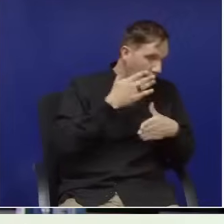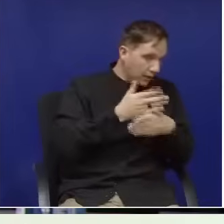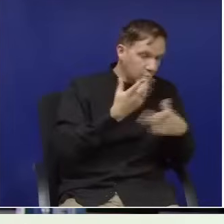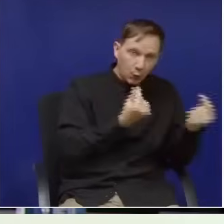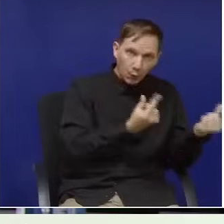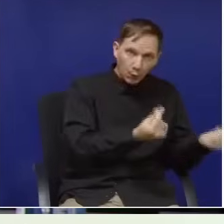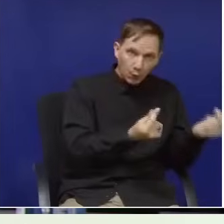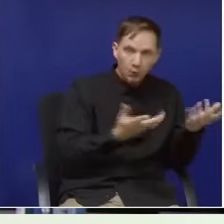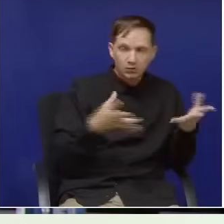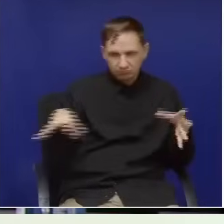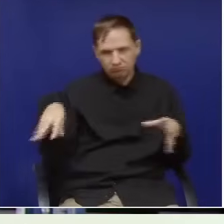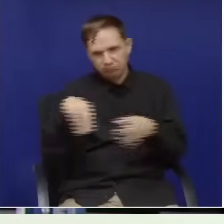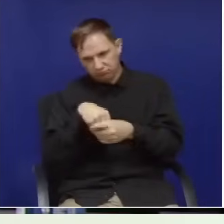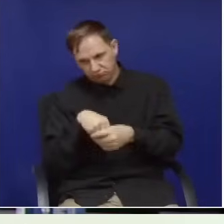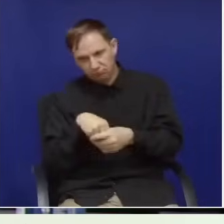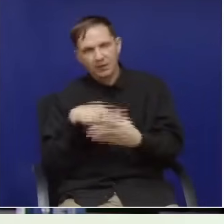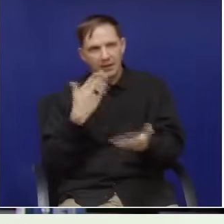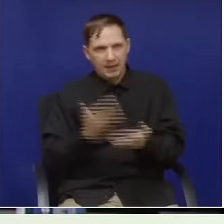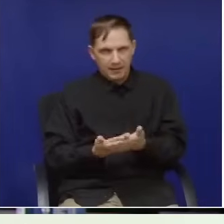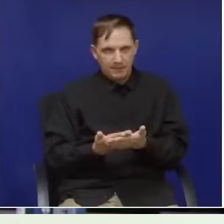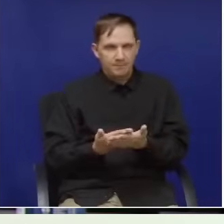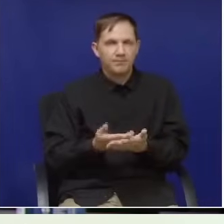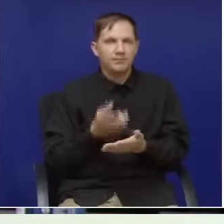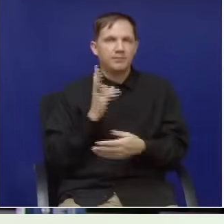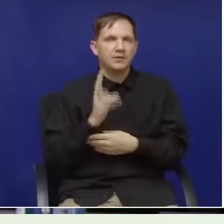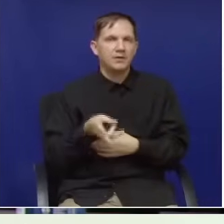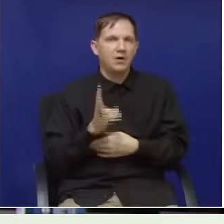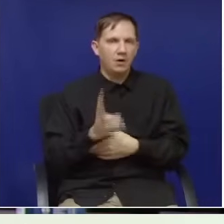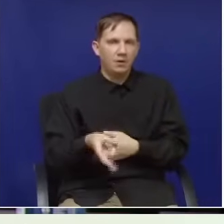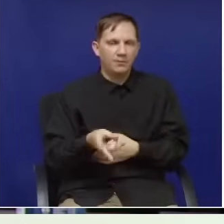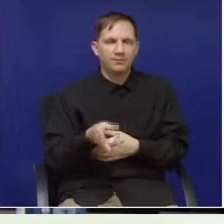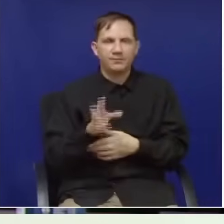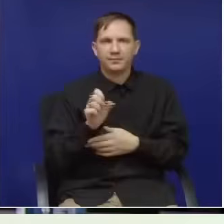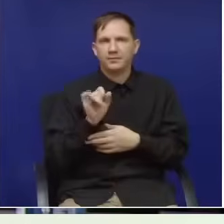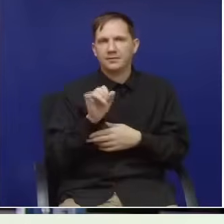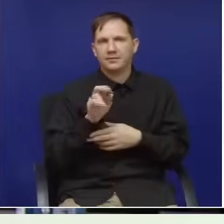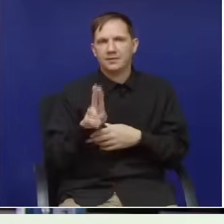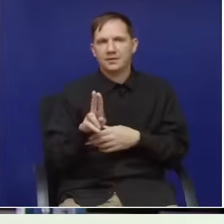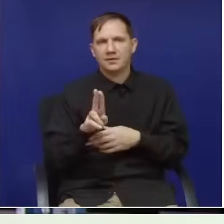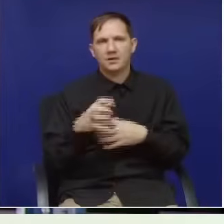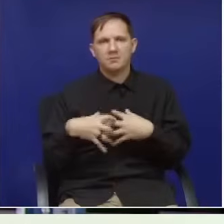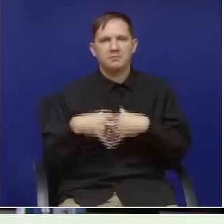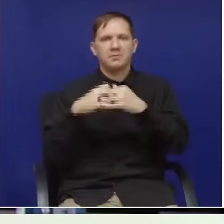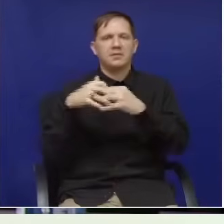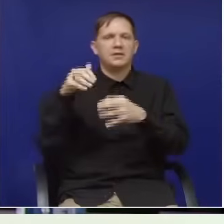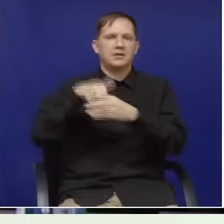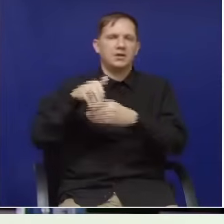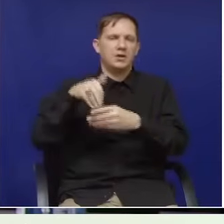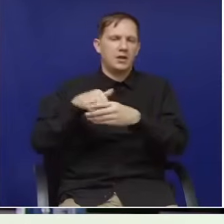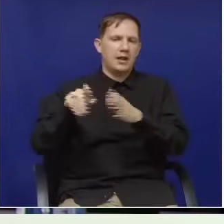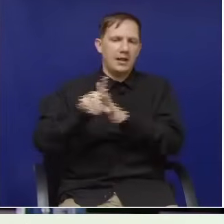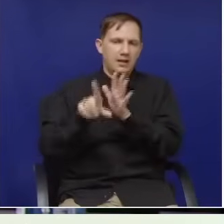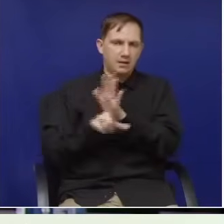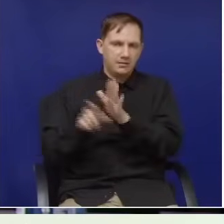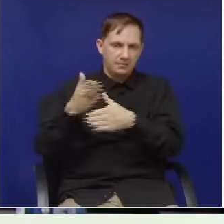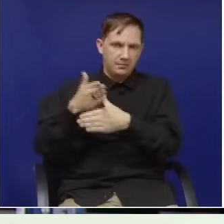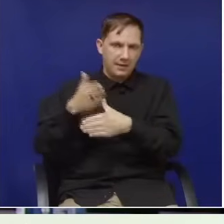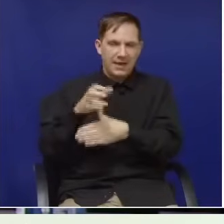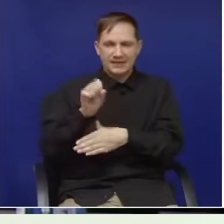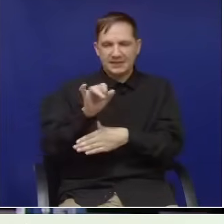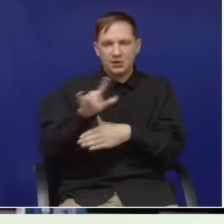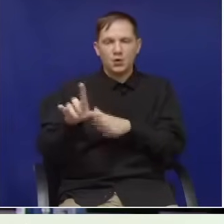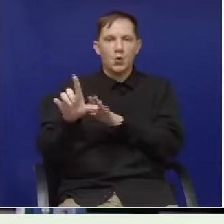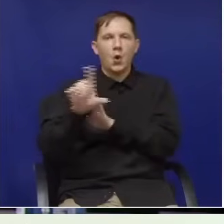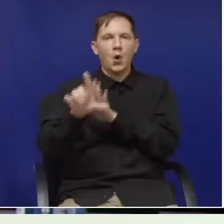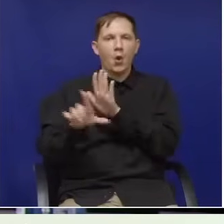nature of the investigative work. Furthermore, SIU has established an internal legal practice called SIU Law Firm from